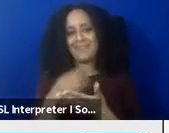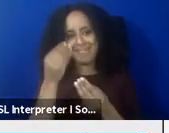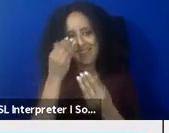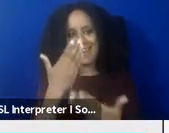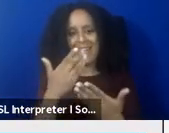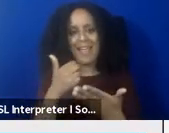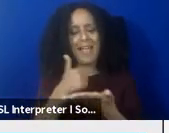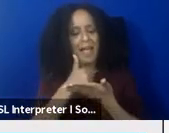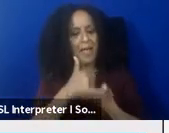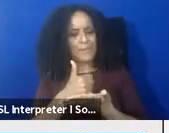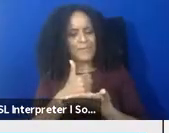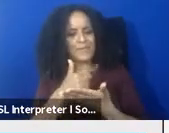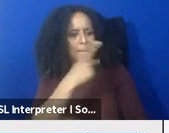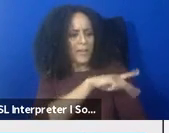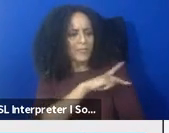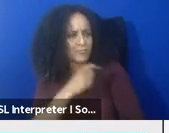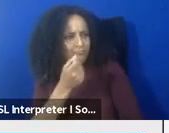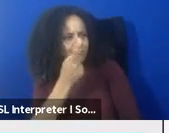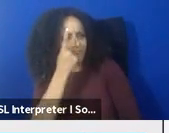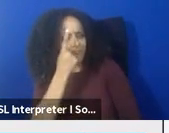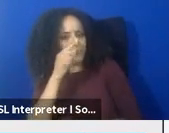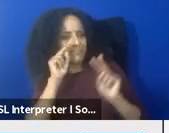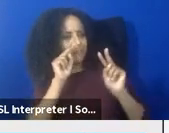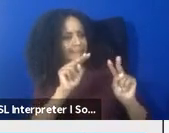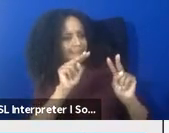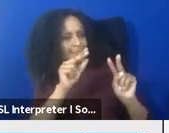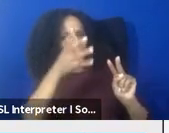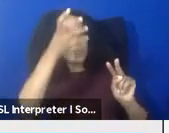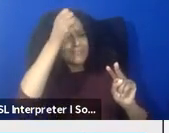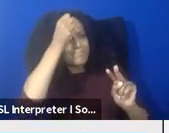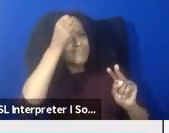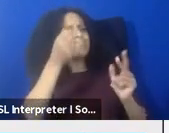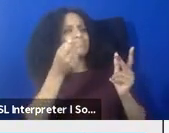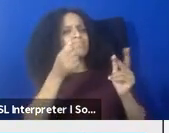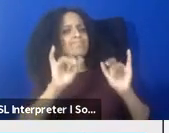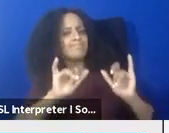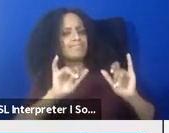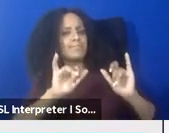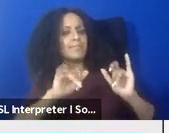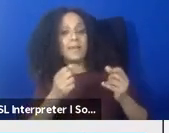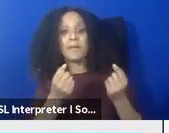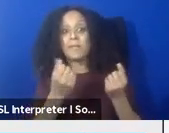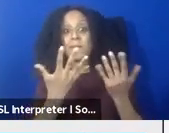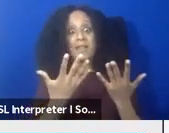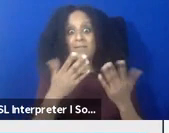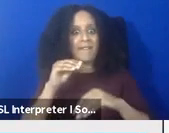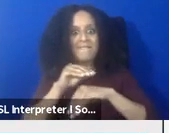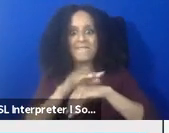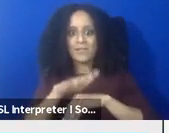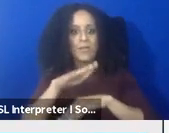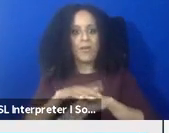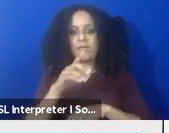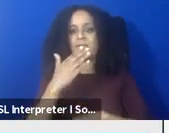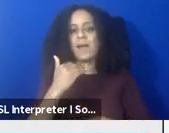digest important information and remember it. There are many infographics available about the effects of diabetes on the